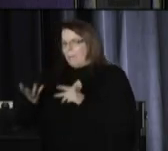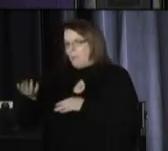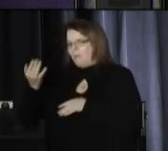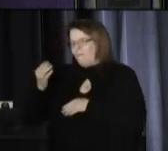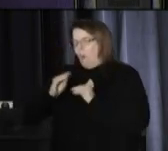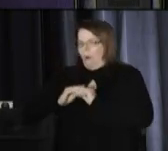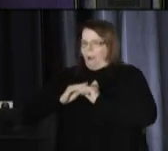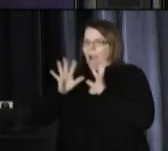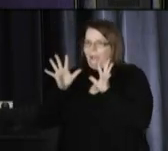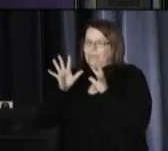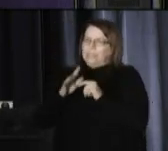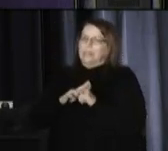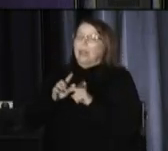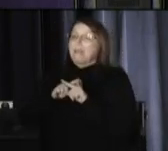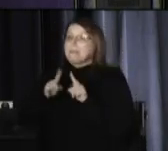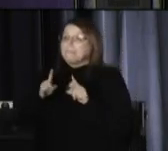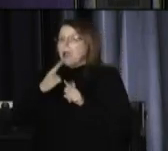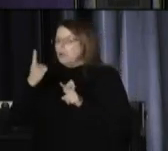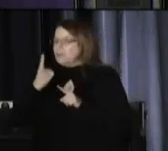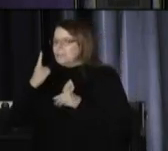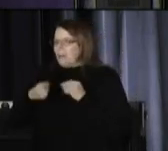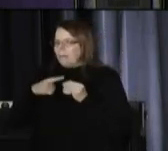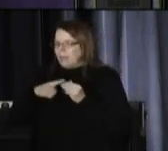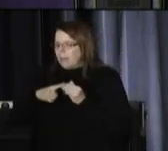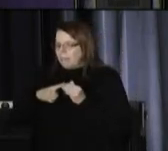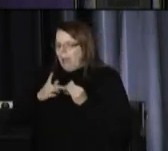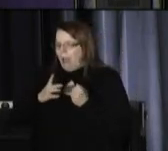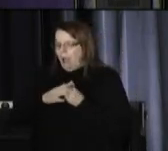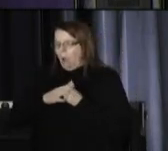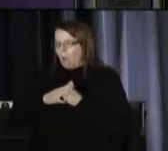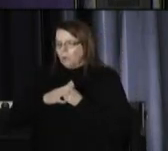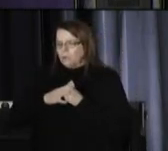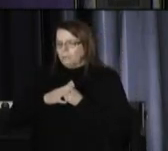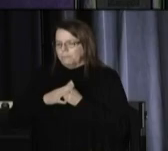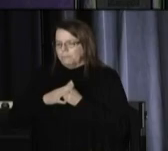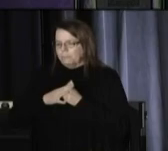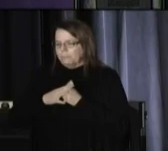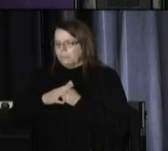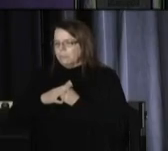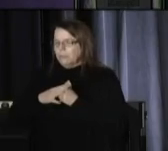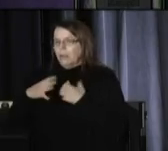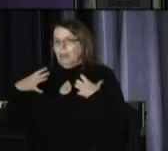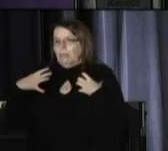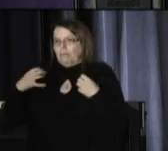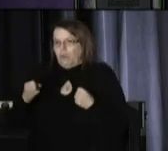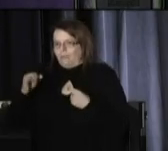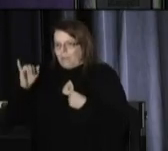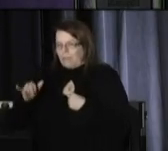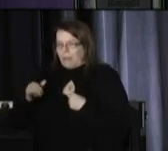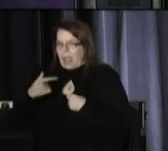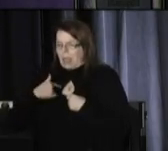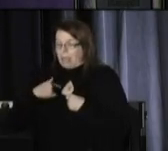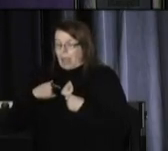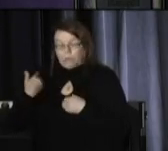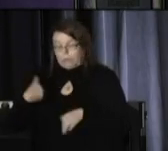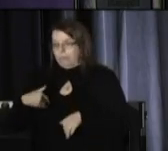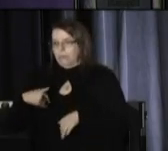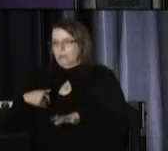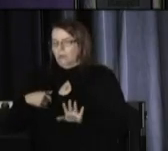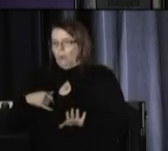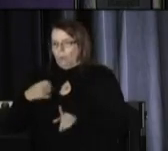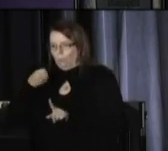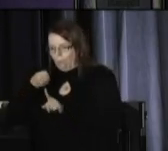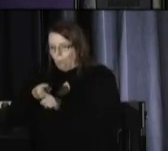obviously, but it was just something about the brevity of it, first of all, that I was struck by, because I was not familiar